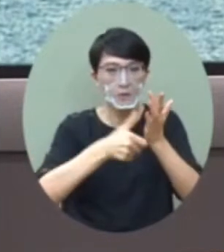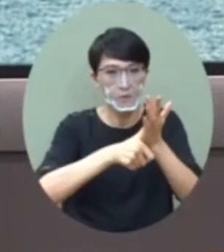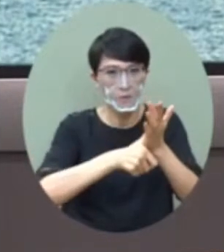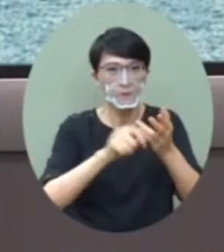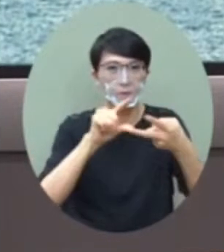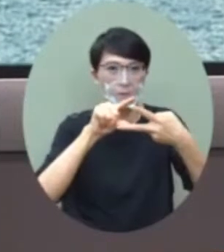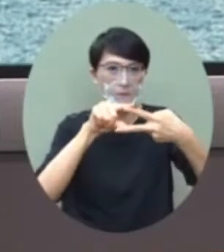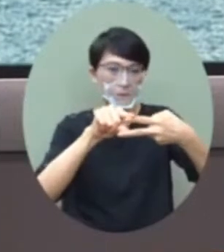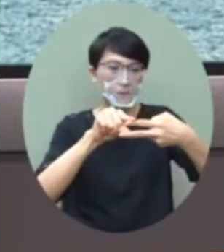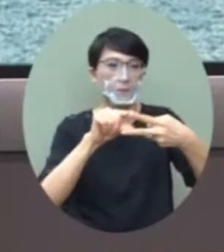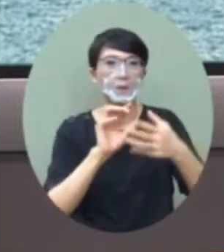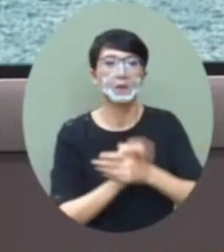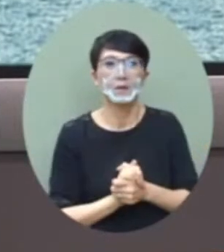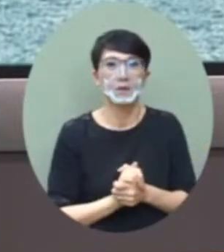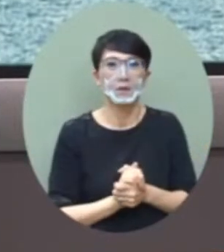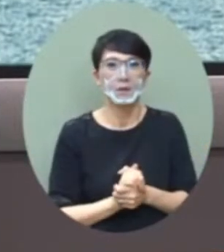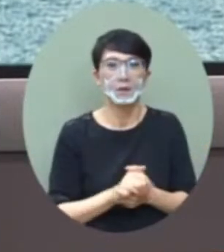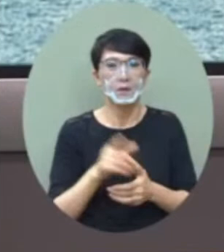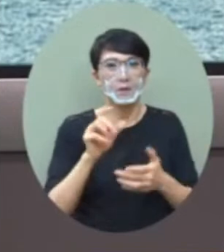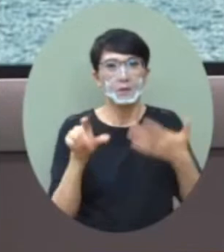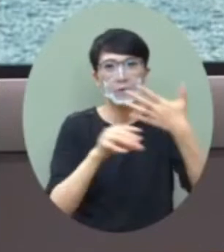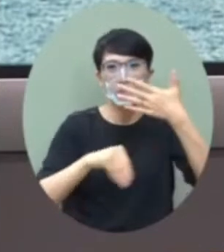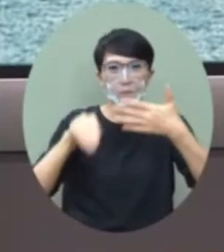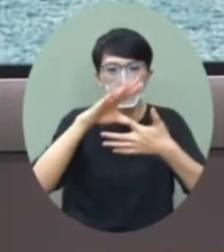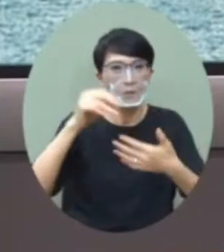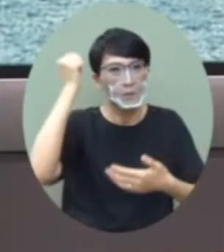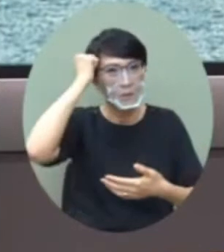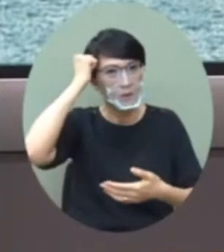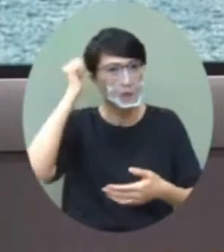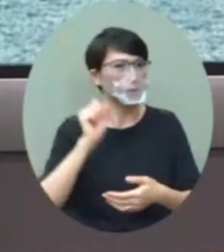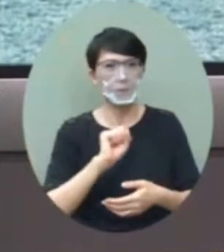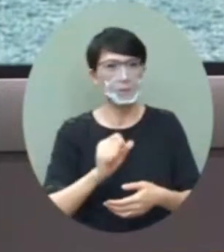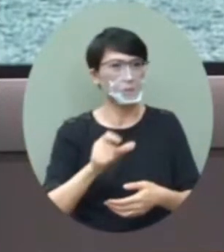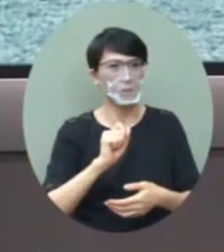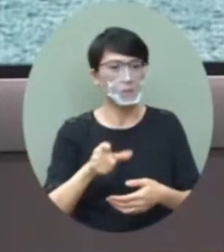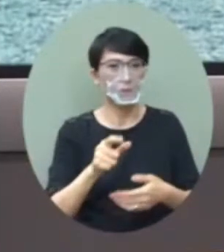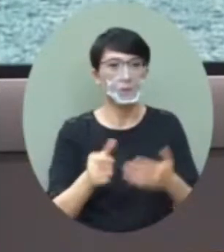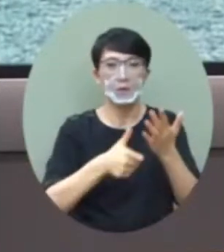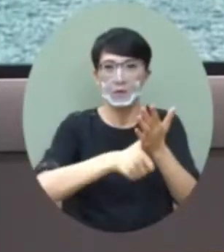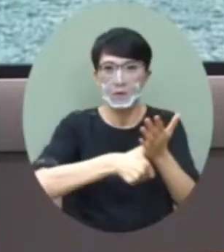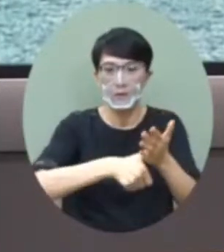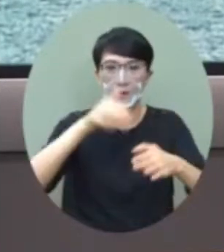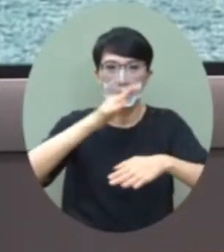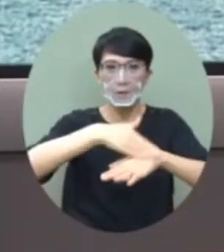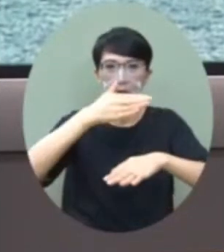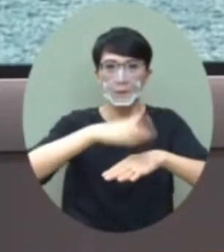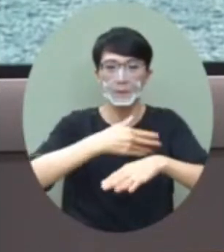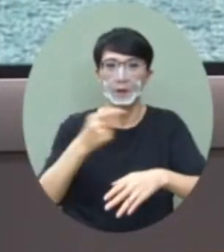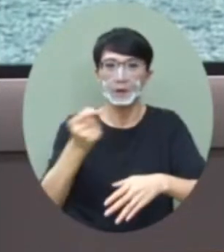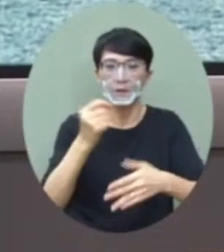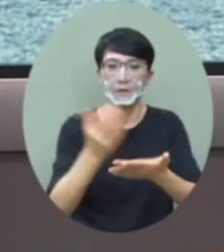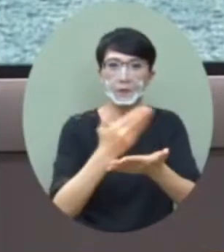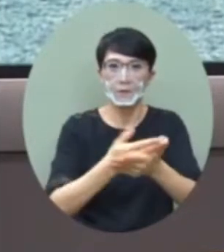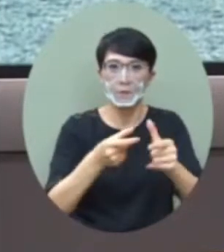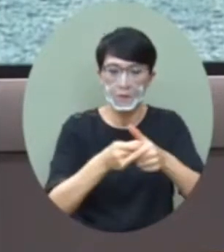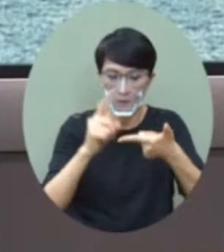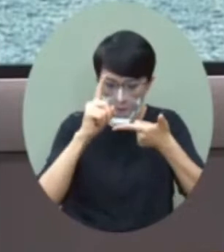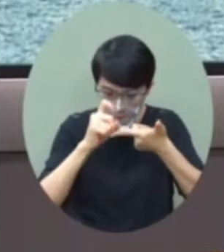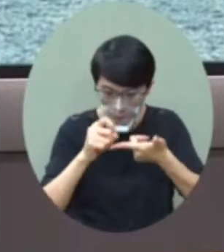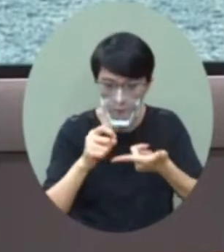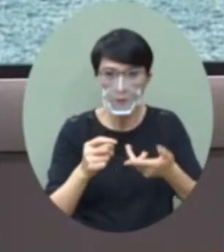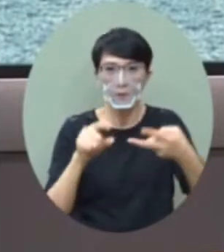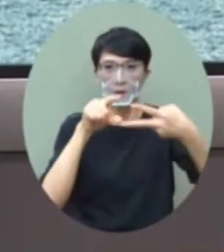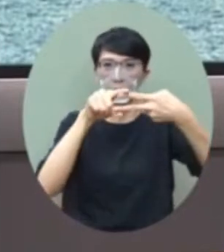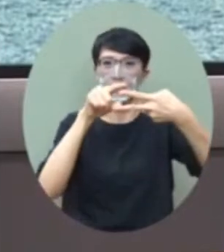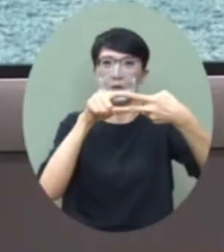isolation order could be downloaded. But if due to different technical issues such as the smartphone or computer model, if there are